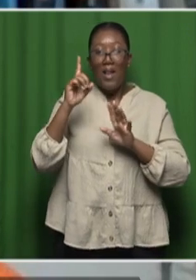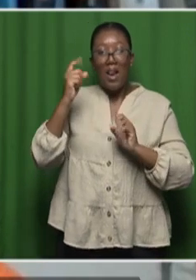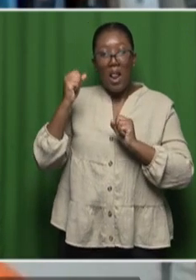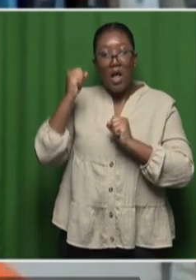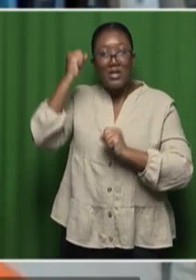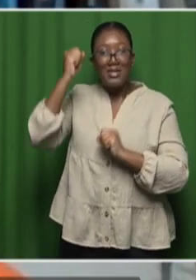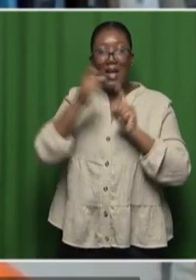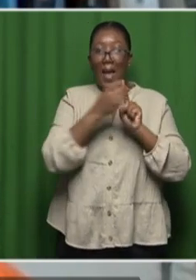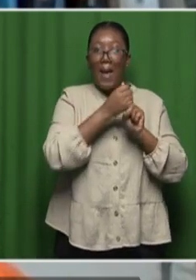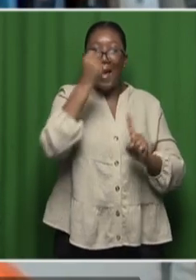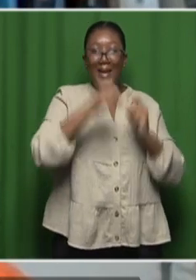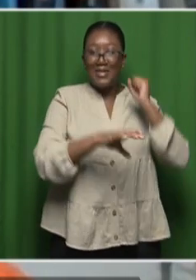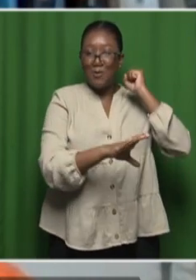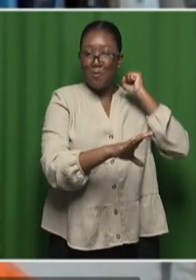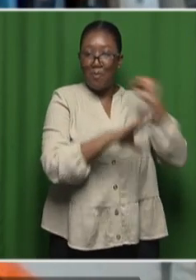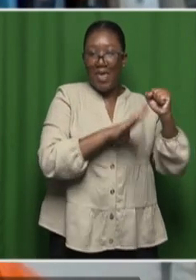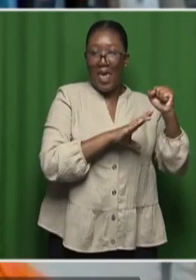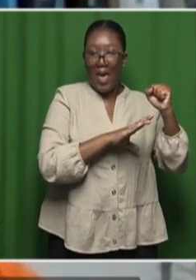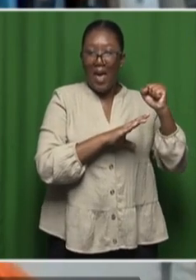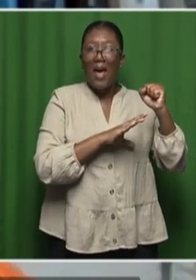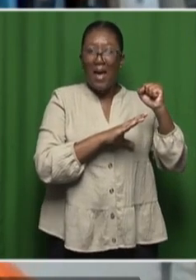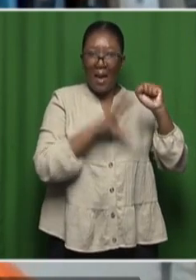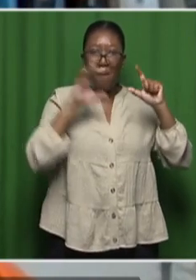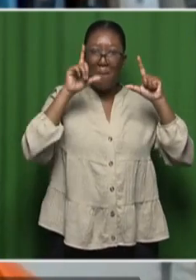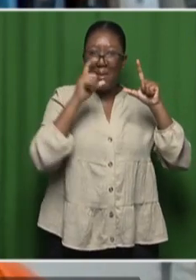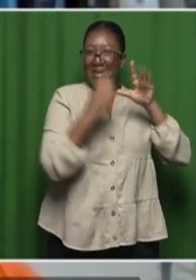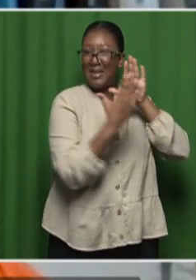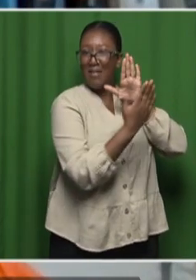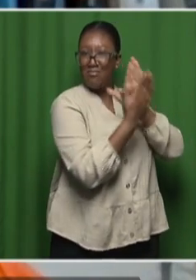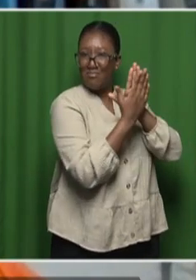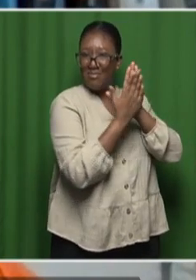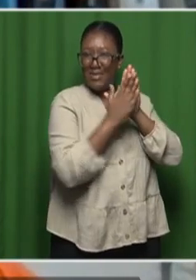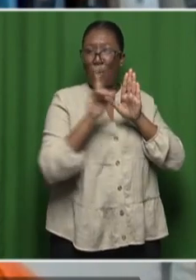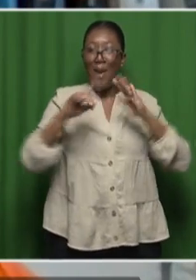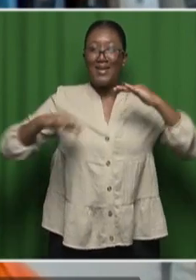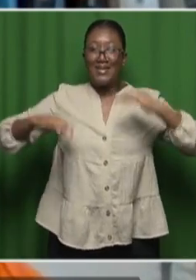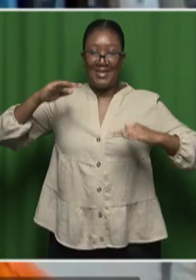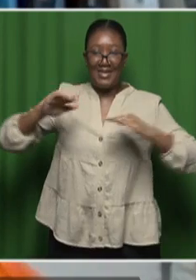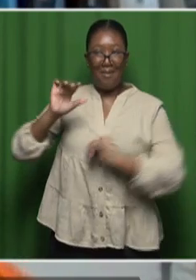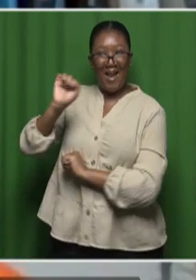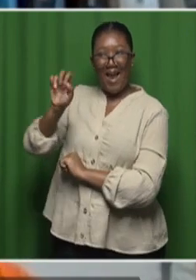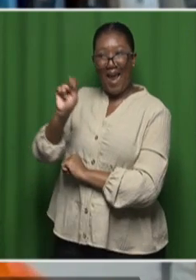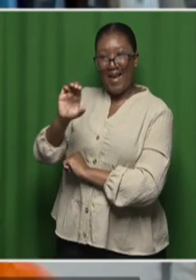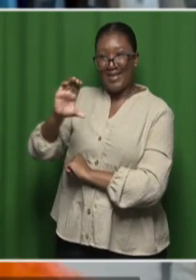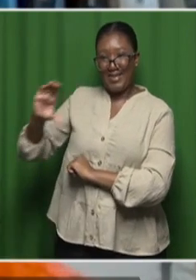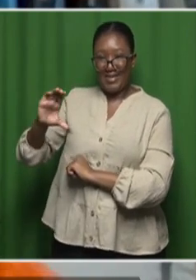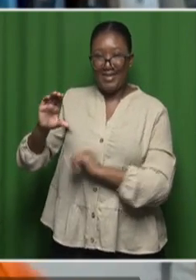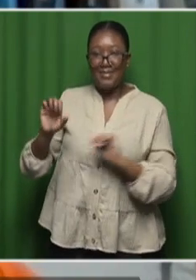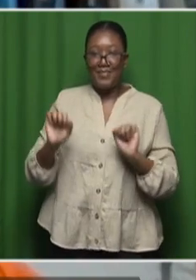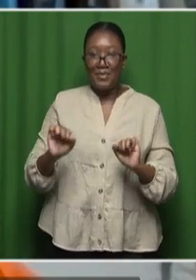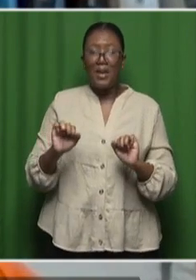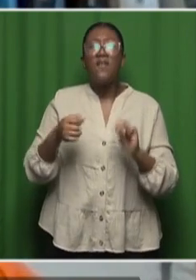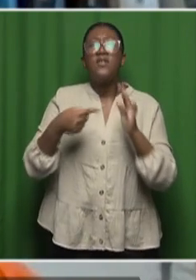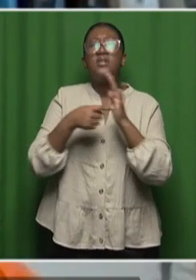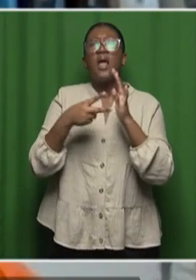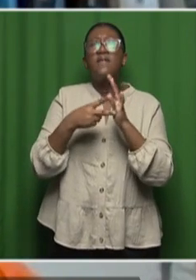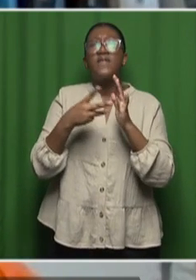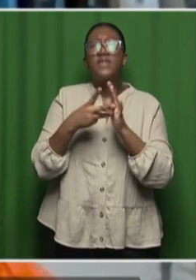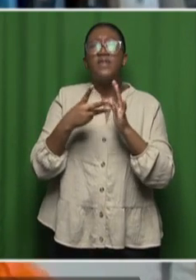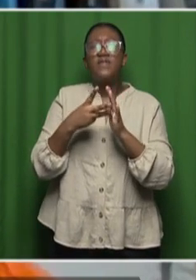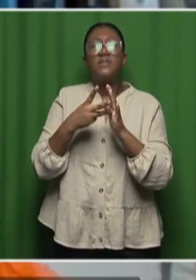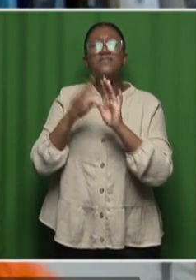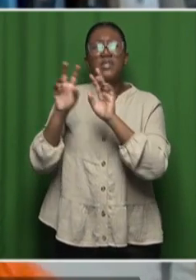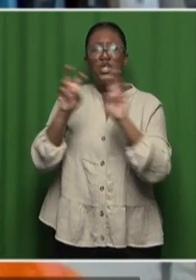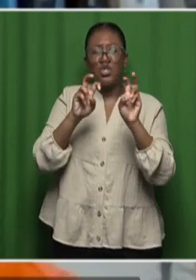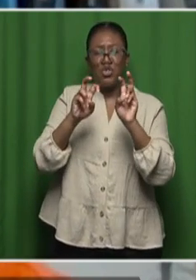spear logo, if I may call it that. So there are a number of issues here, and the question